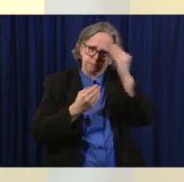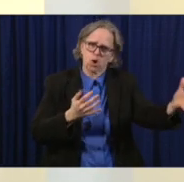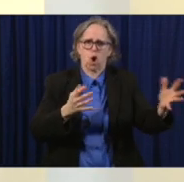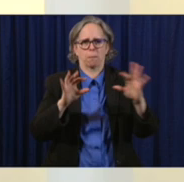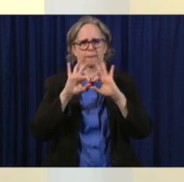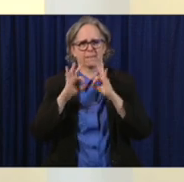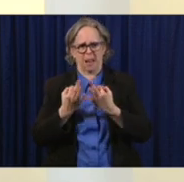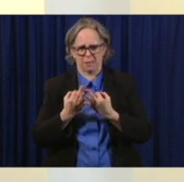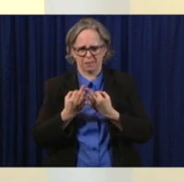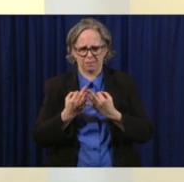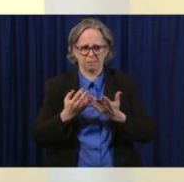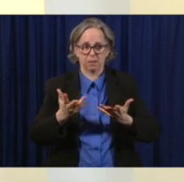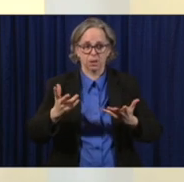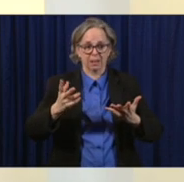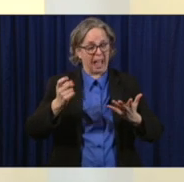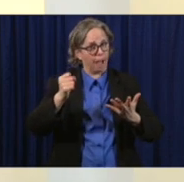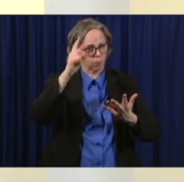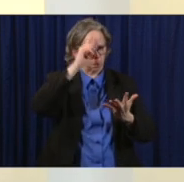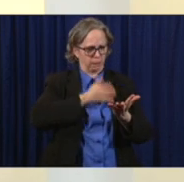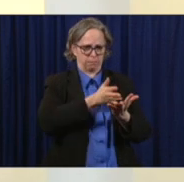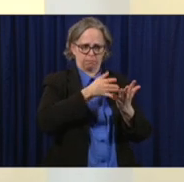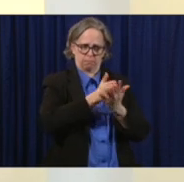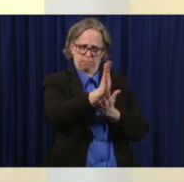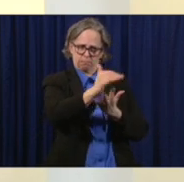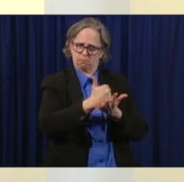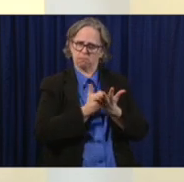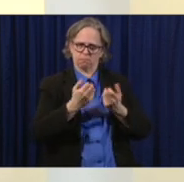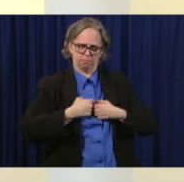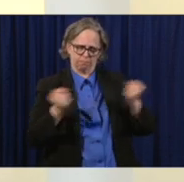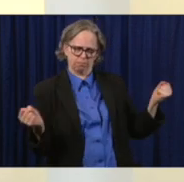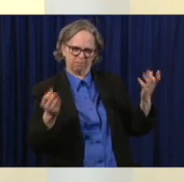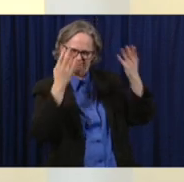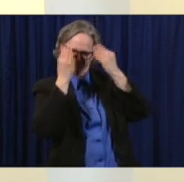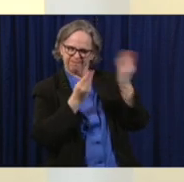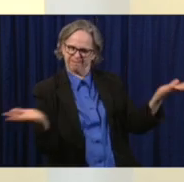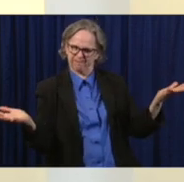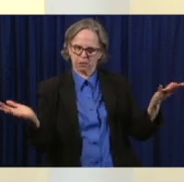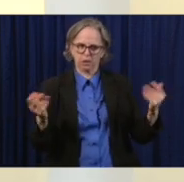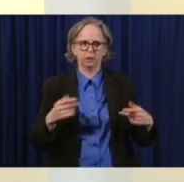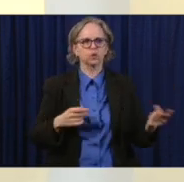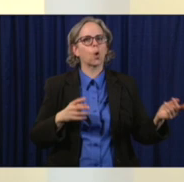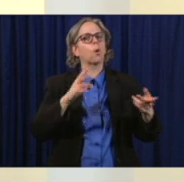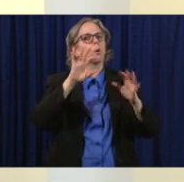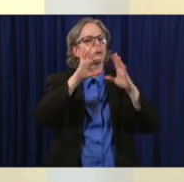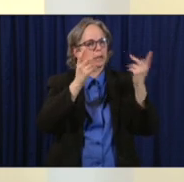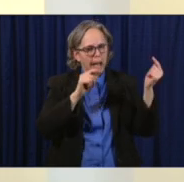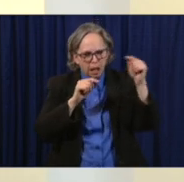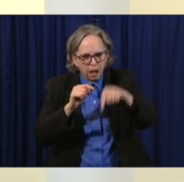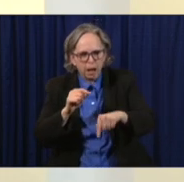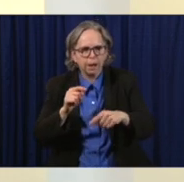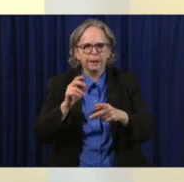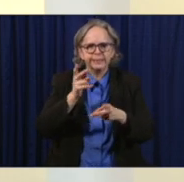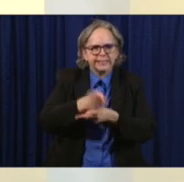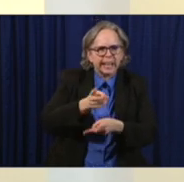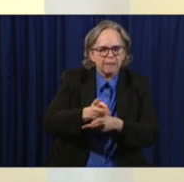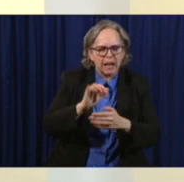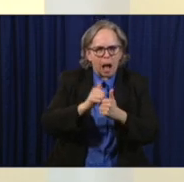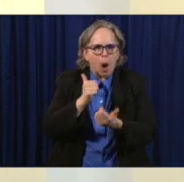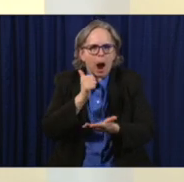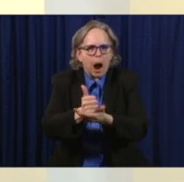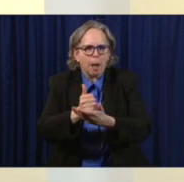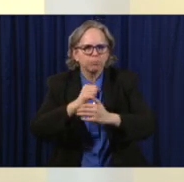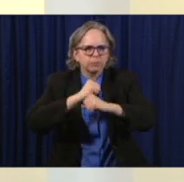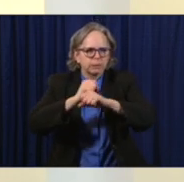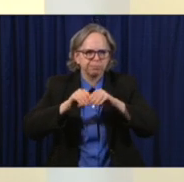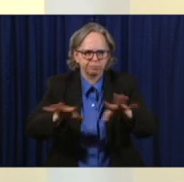transparent and let you know that, and then we handle that outbreak very effectively. That's one of the things that Director Corcoran will be talking to you